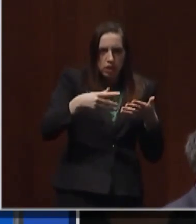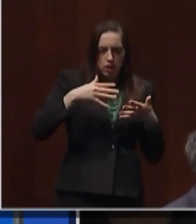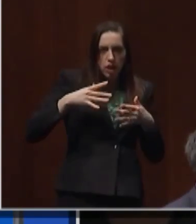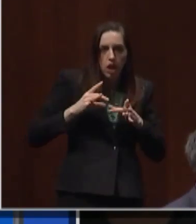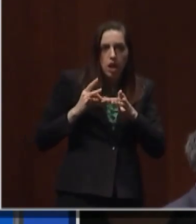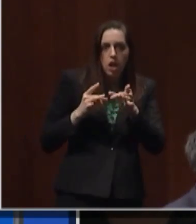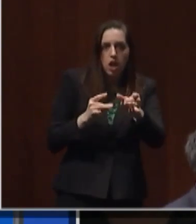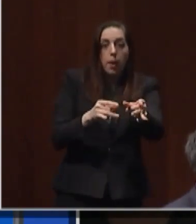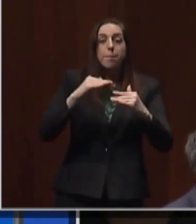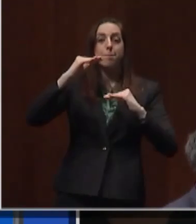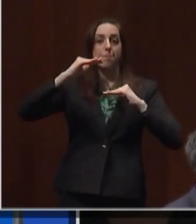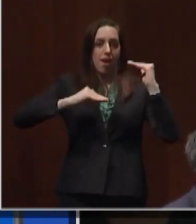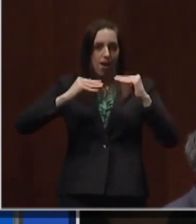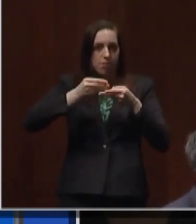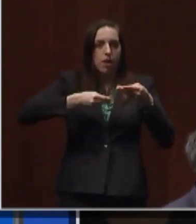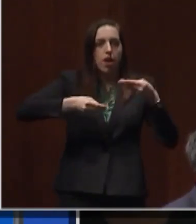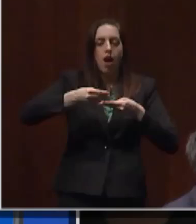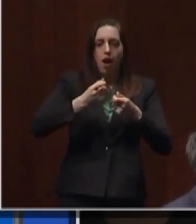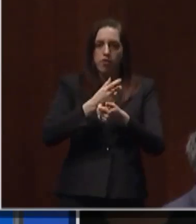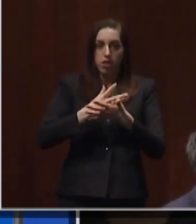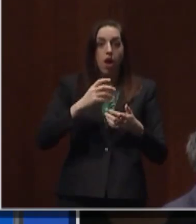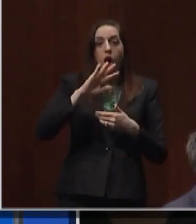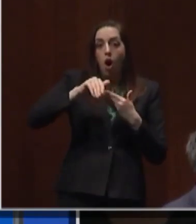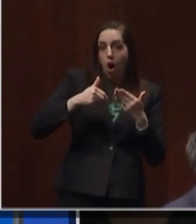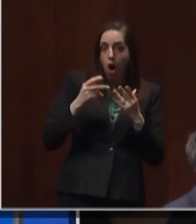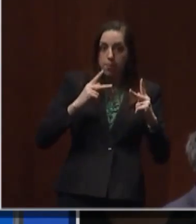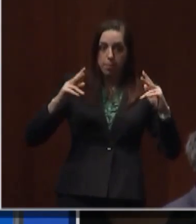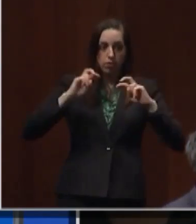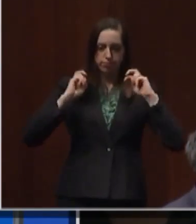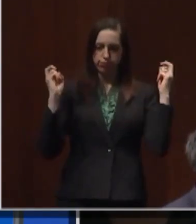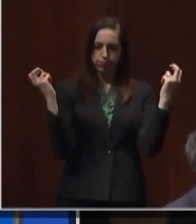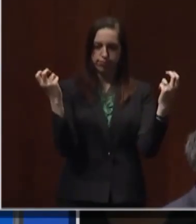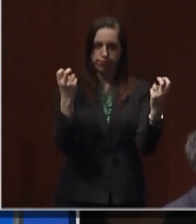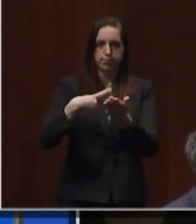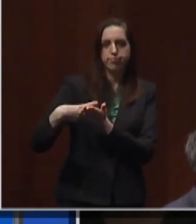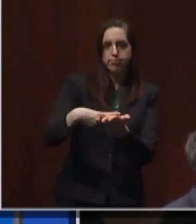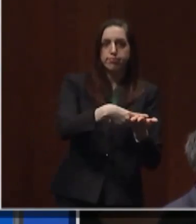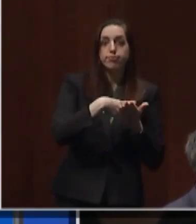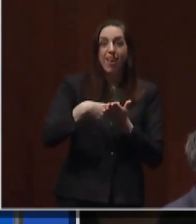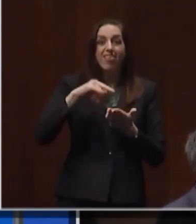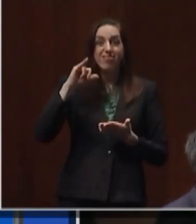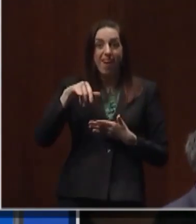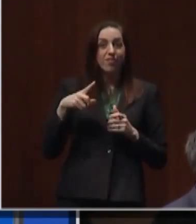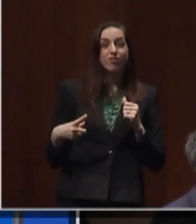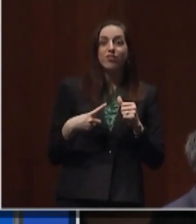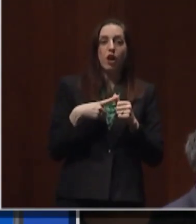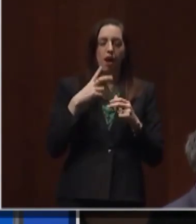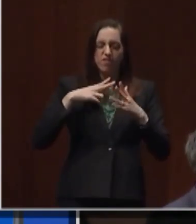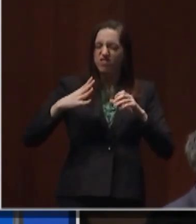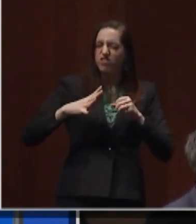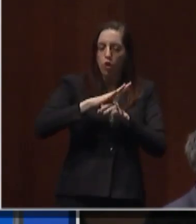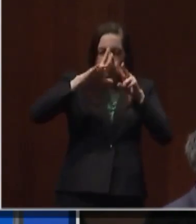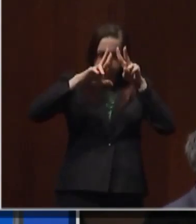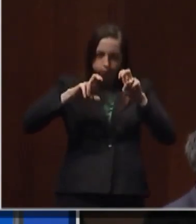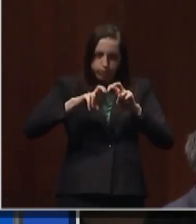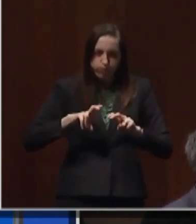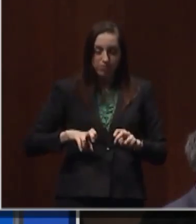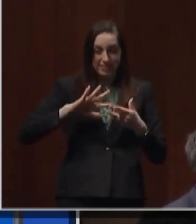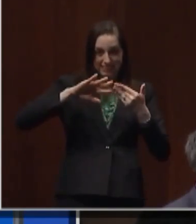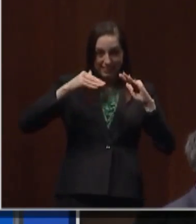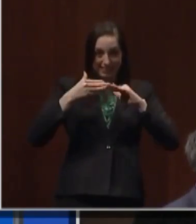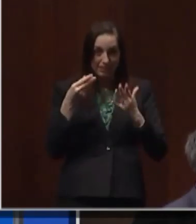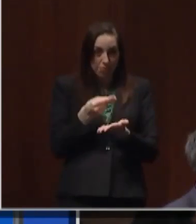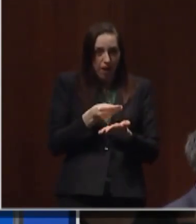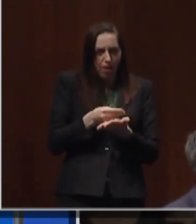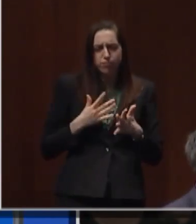a balanced budget. All stakeholders will be at the table. This strategy will start with a full assessment of our city's